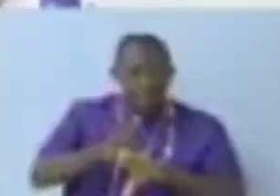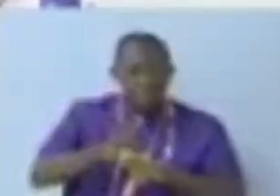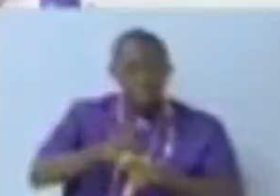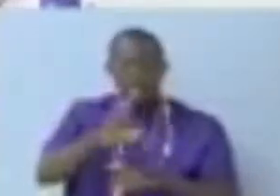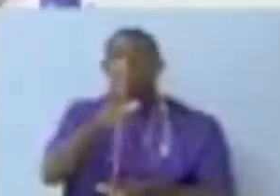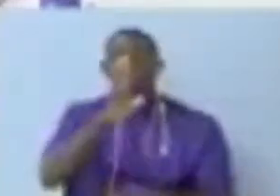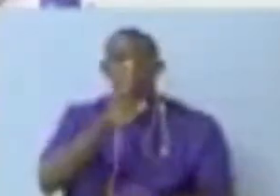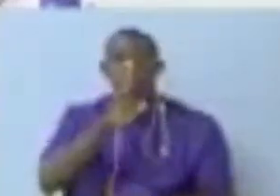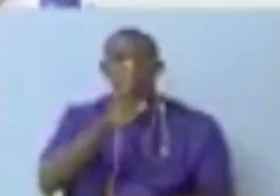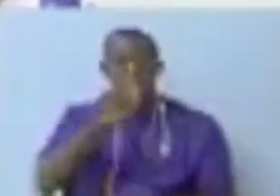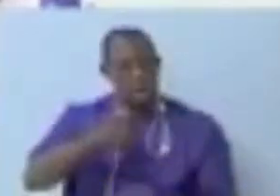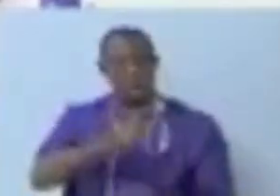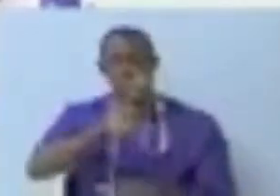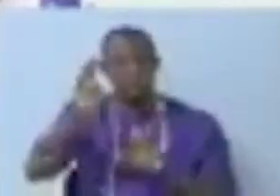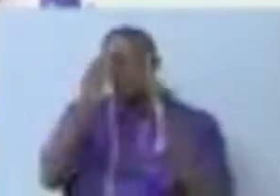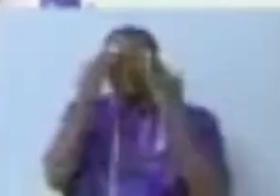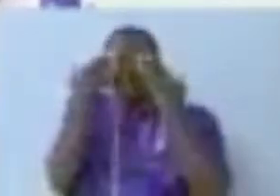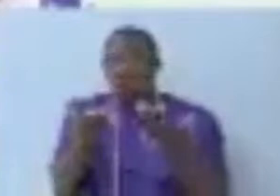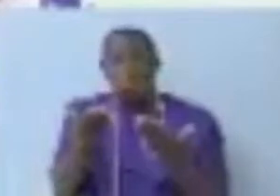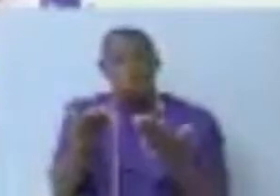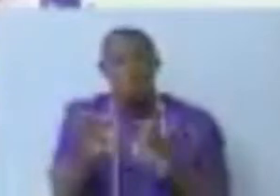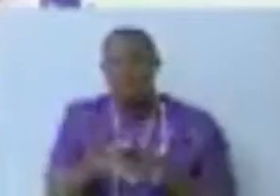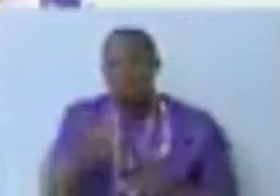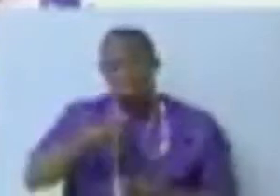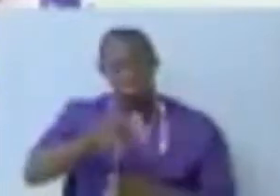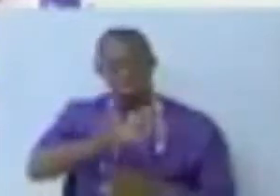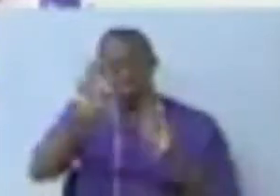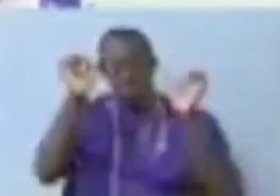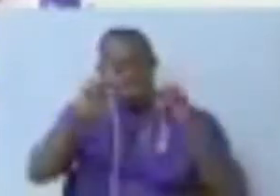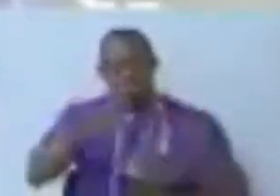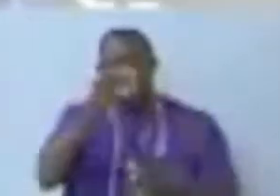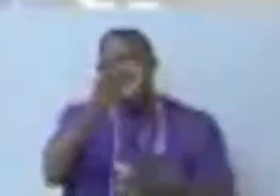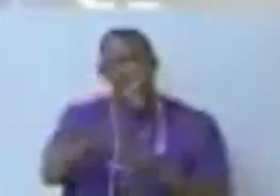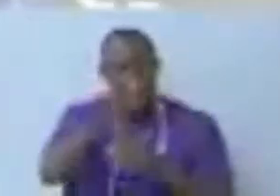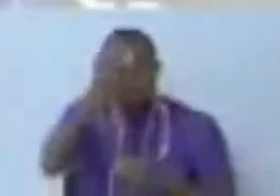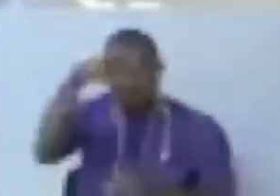Well, I cannot help the commissioner on that investigation.